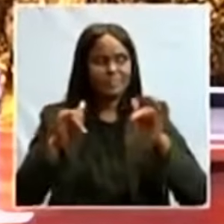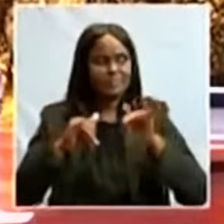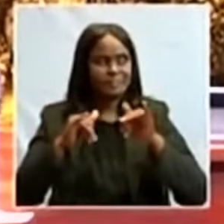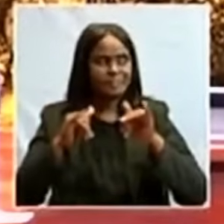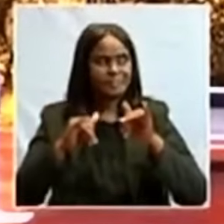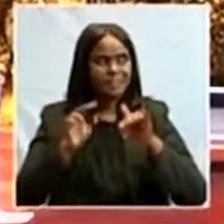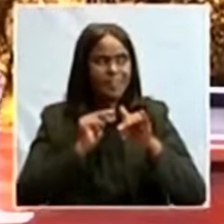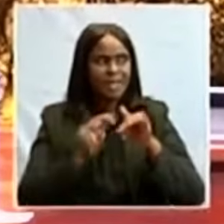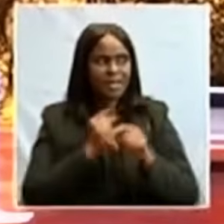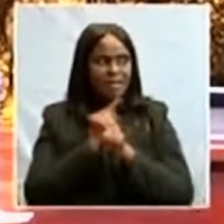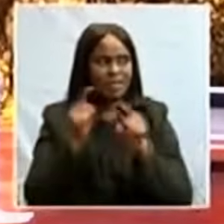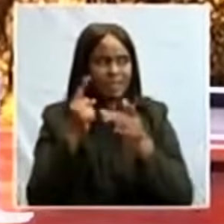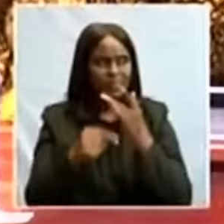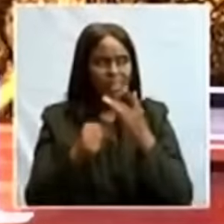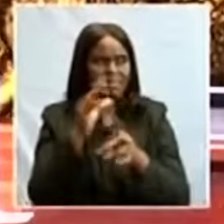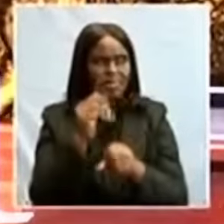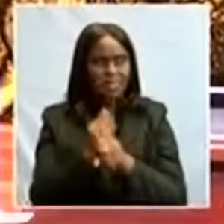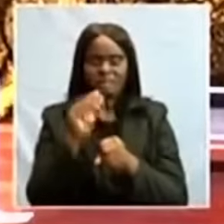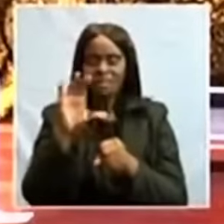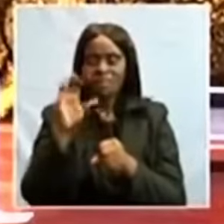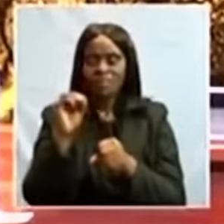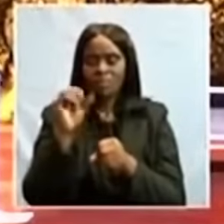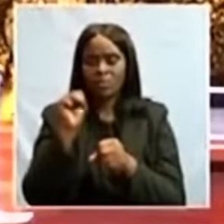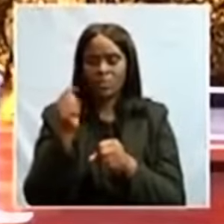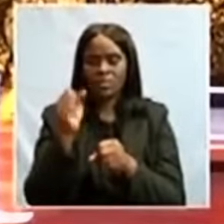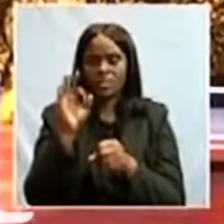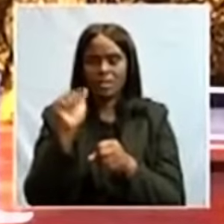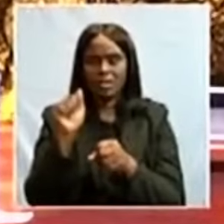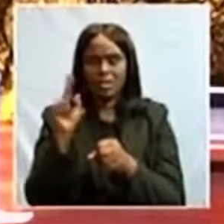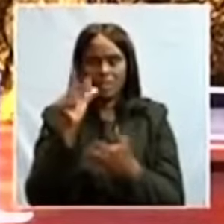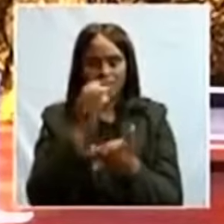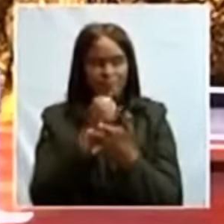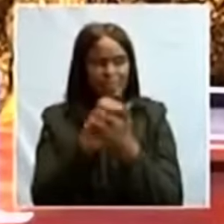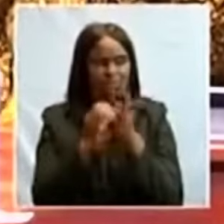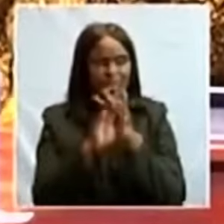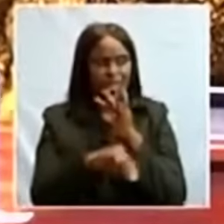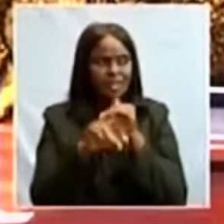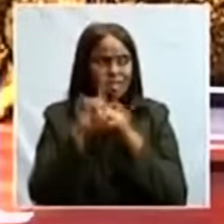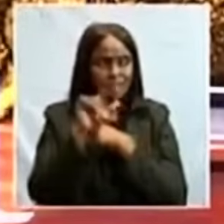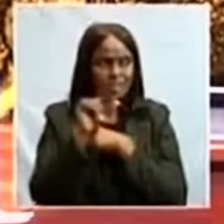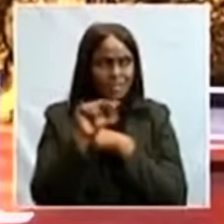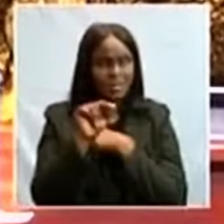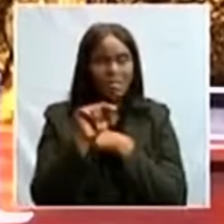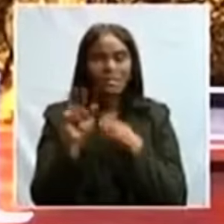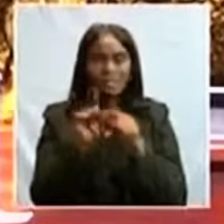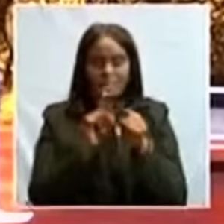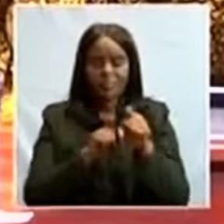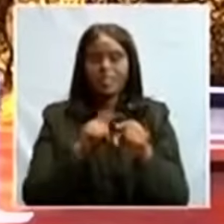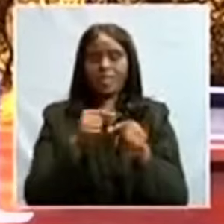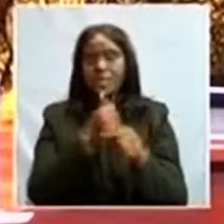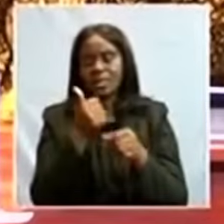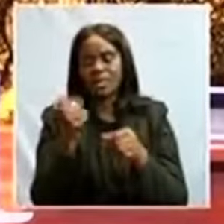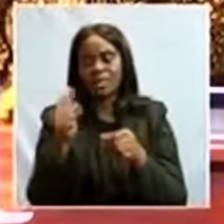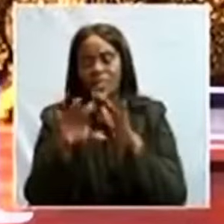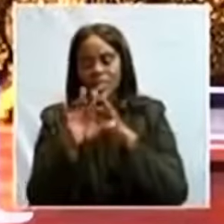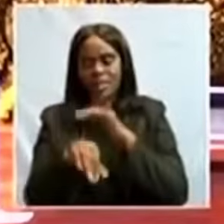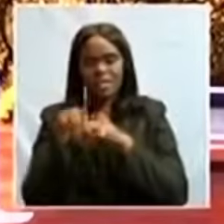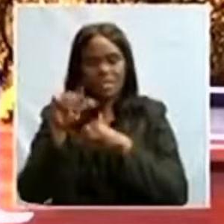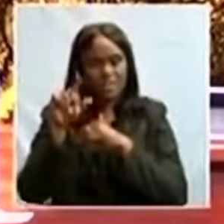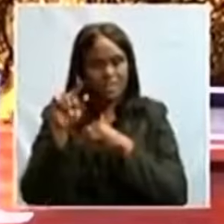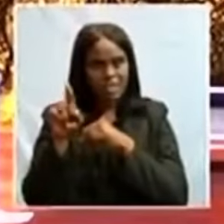We just got 2 COSAFA trophies, under-20, men under-20,